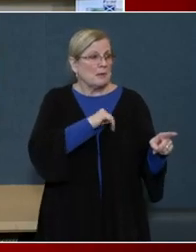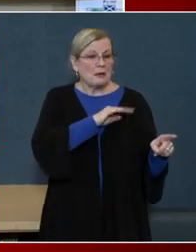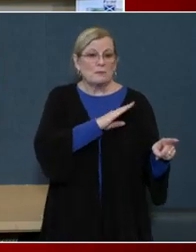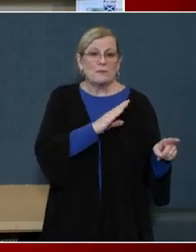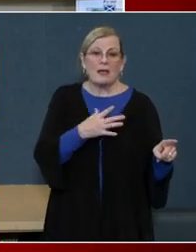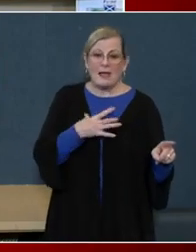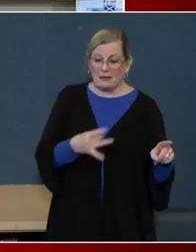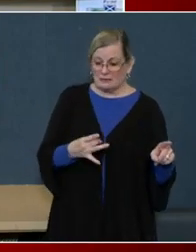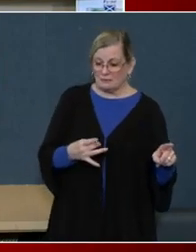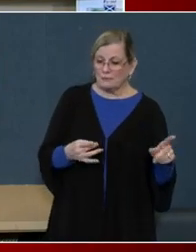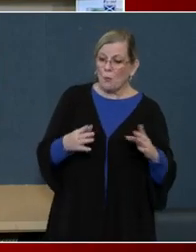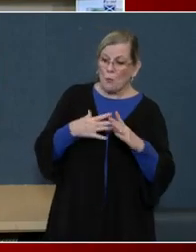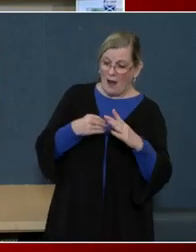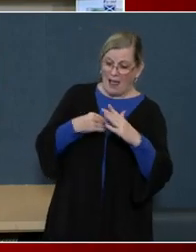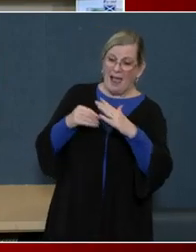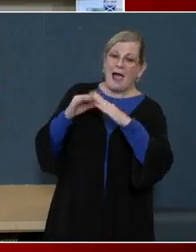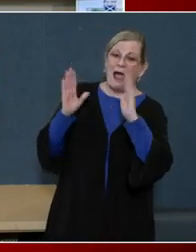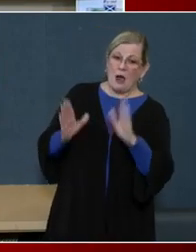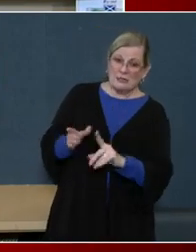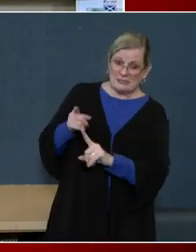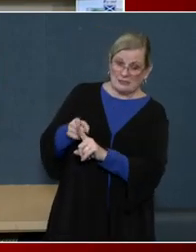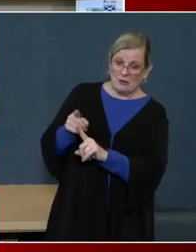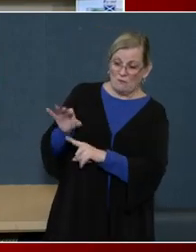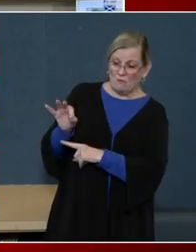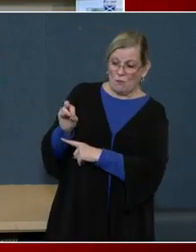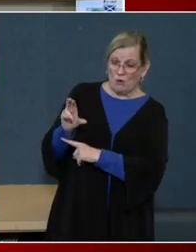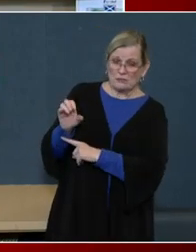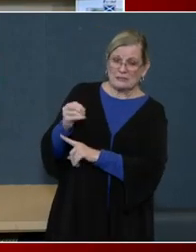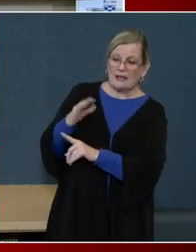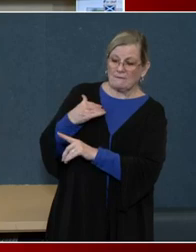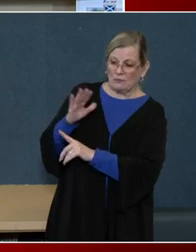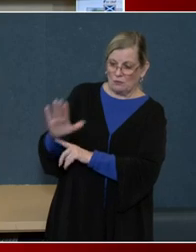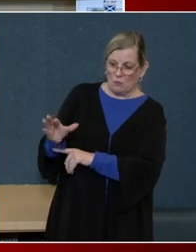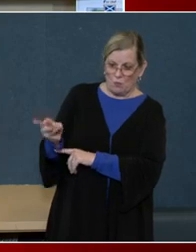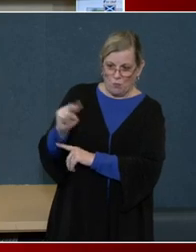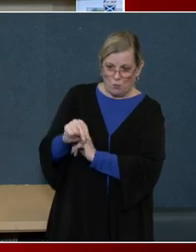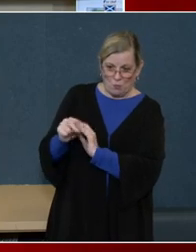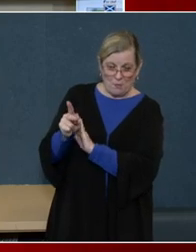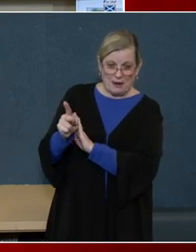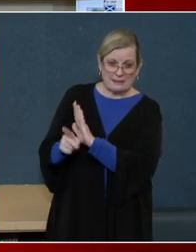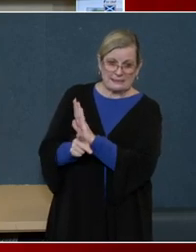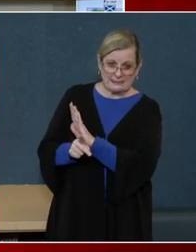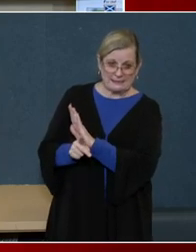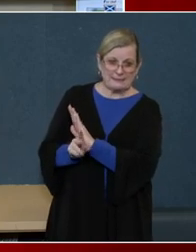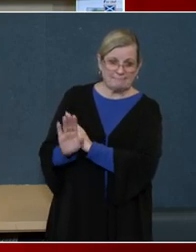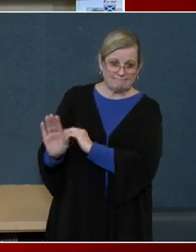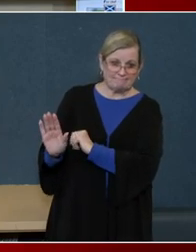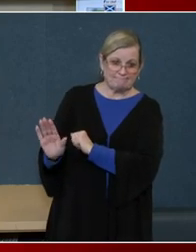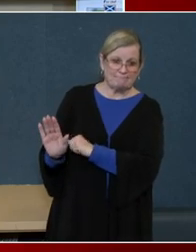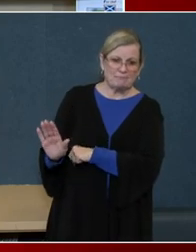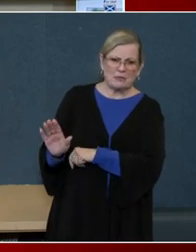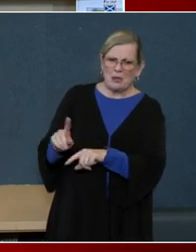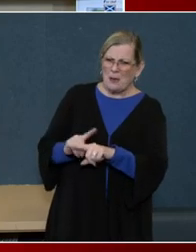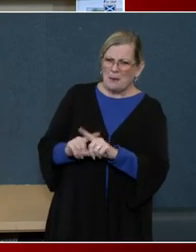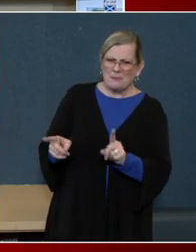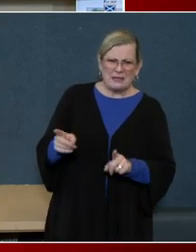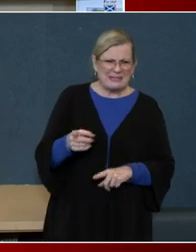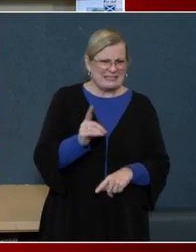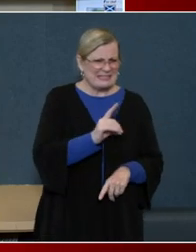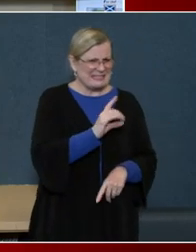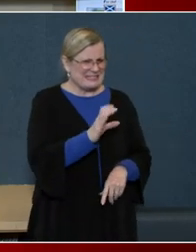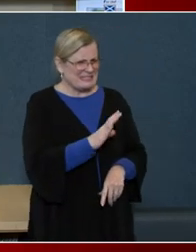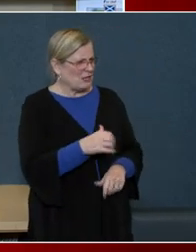its policies, and that's what we would expect to happen. But he's a D.C. resident, so why does he not? I don't know what resident he is. Do